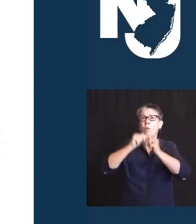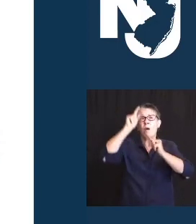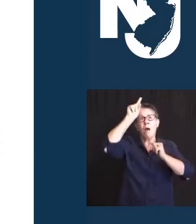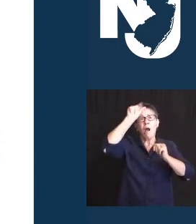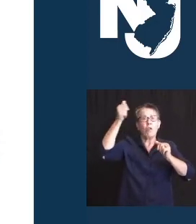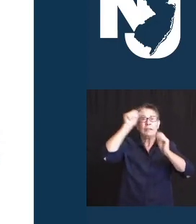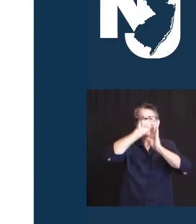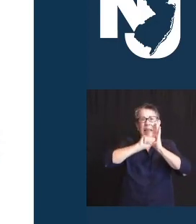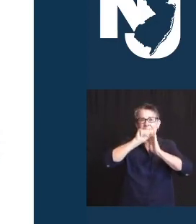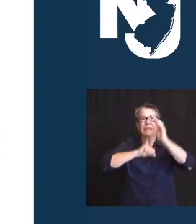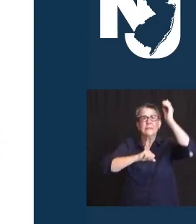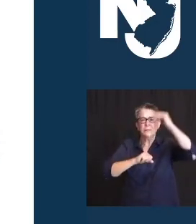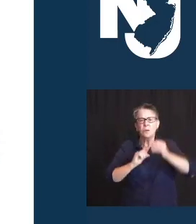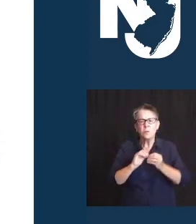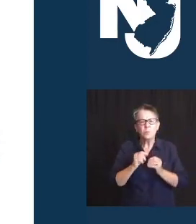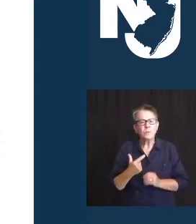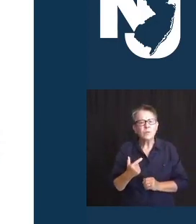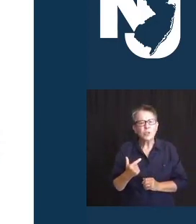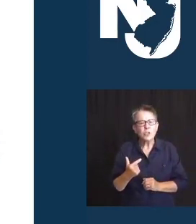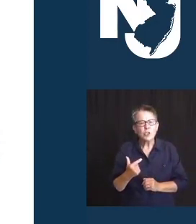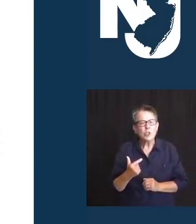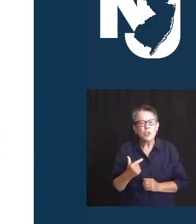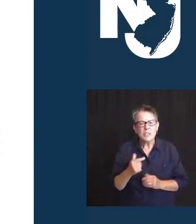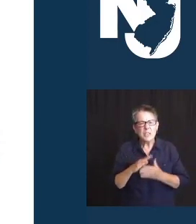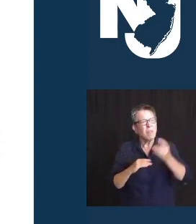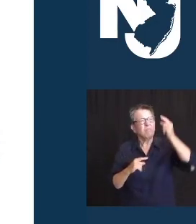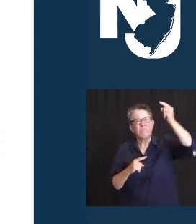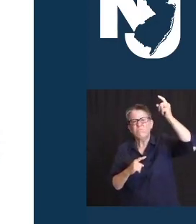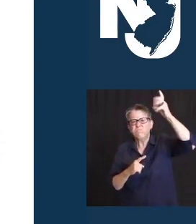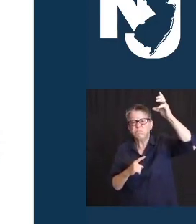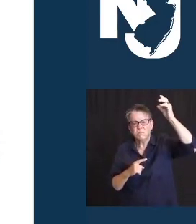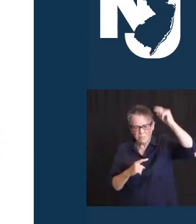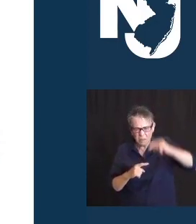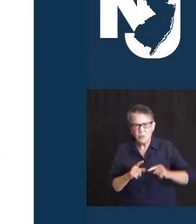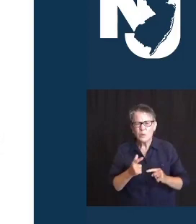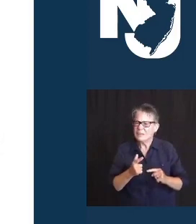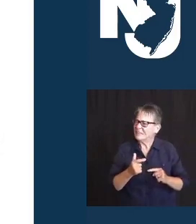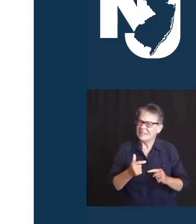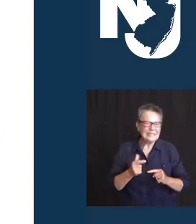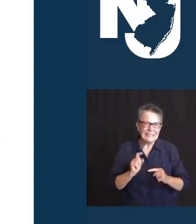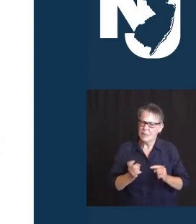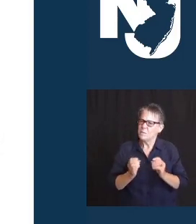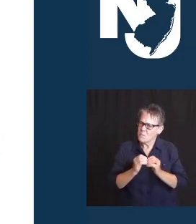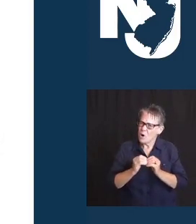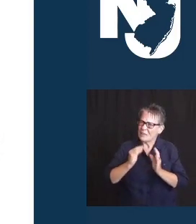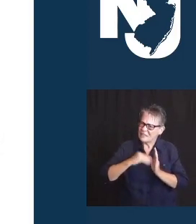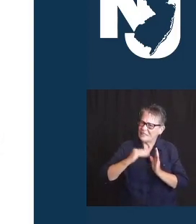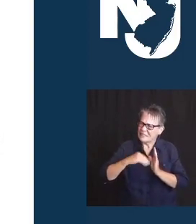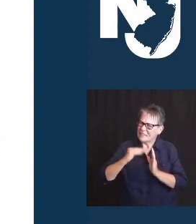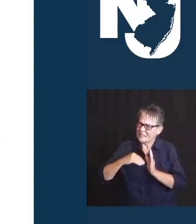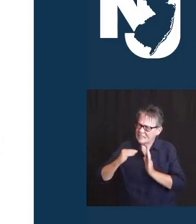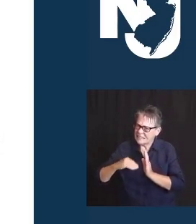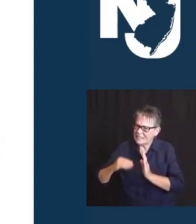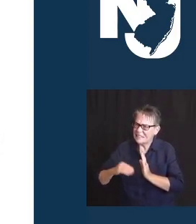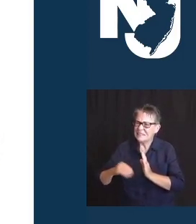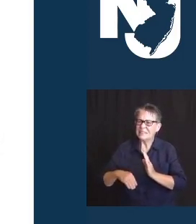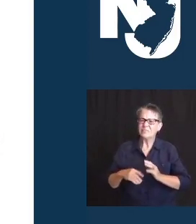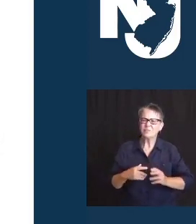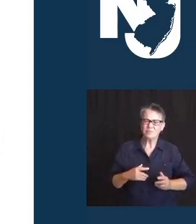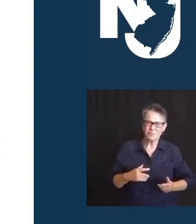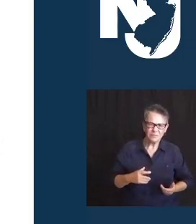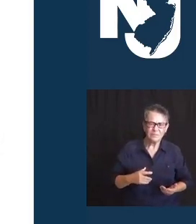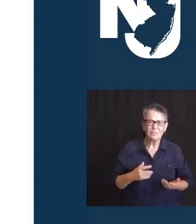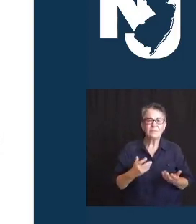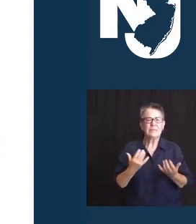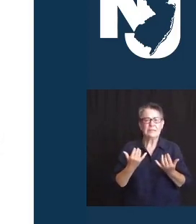Last weekend, faith leaders took to their pulpits and asked their worshipers to fill out the census, and by Monday, we saw our numbers going up.